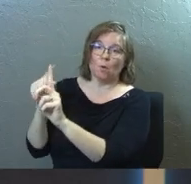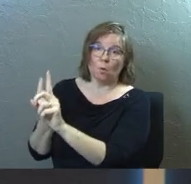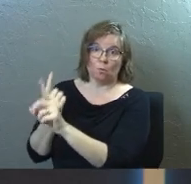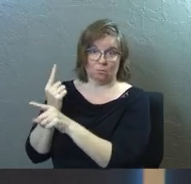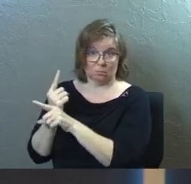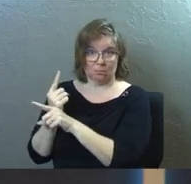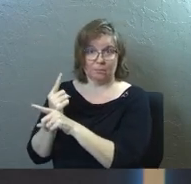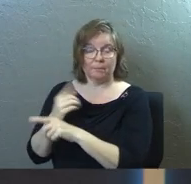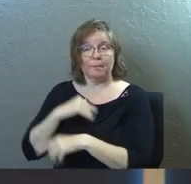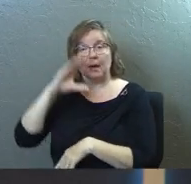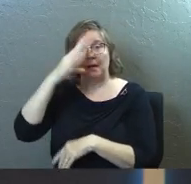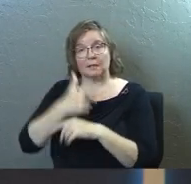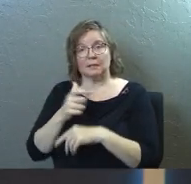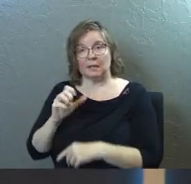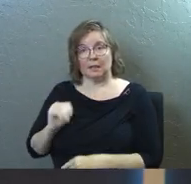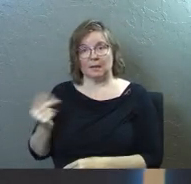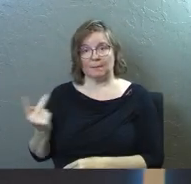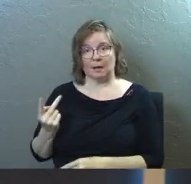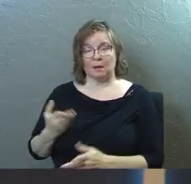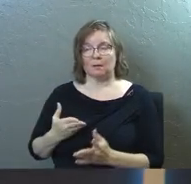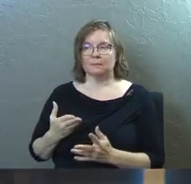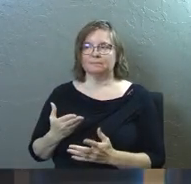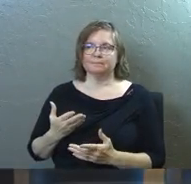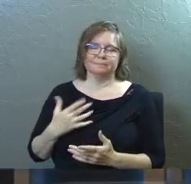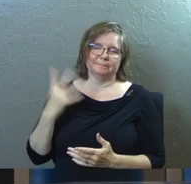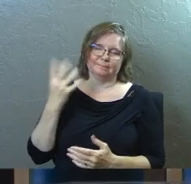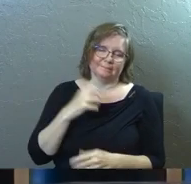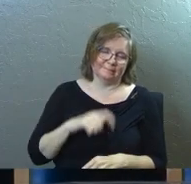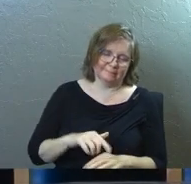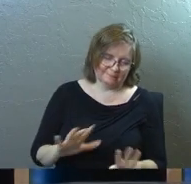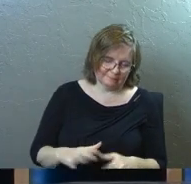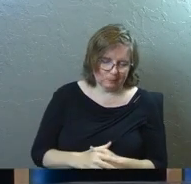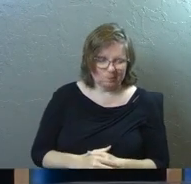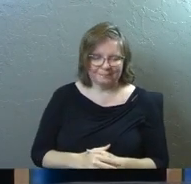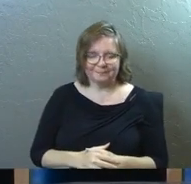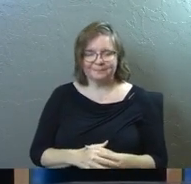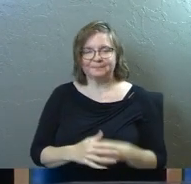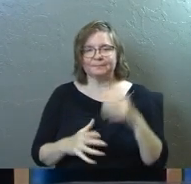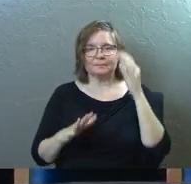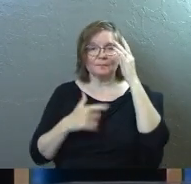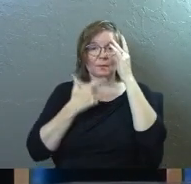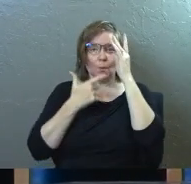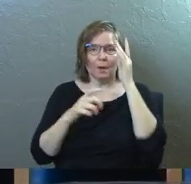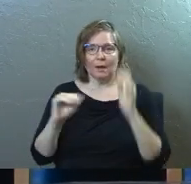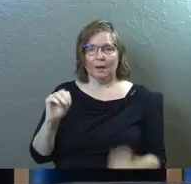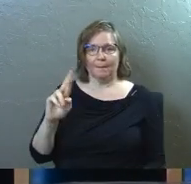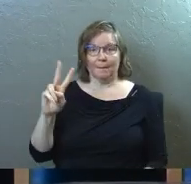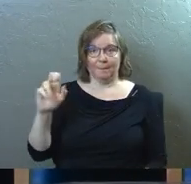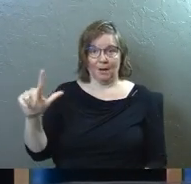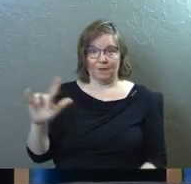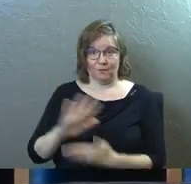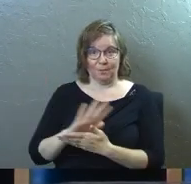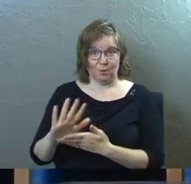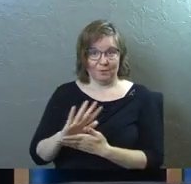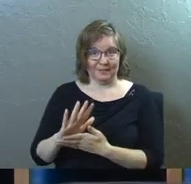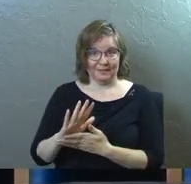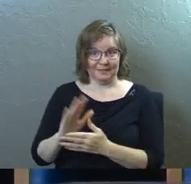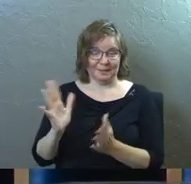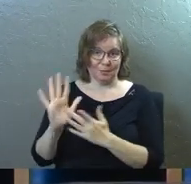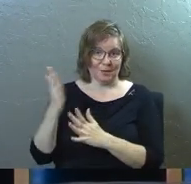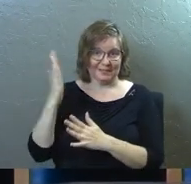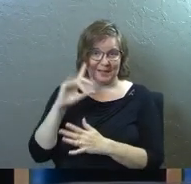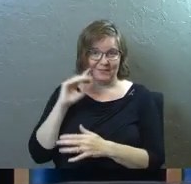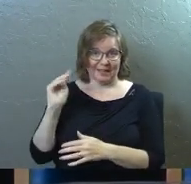alone, right? My son Liam and I were just a beautiful time. We're going through a lot of the Marvel movies, right? Praise God for the